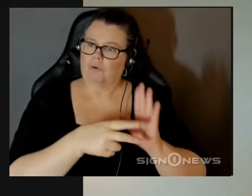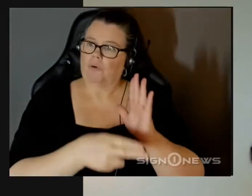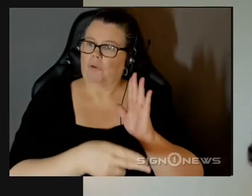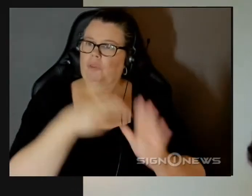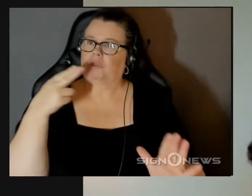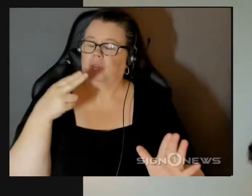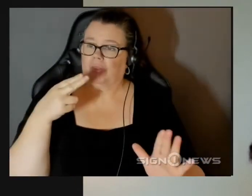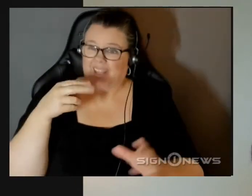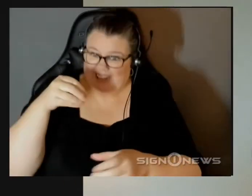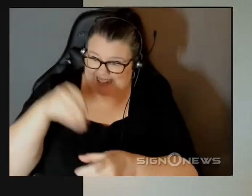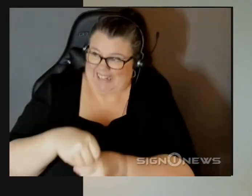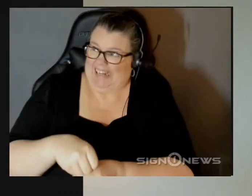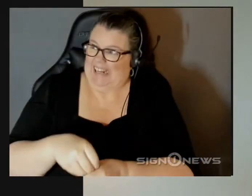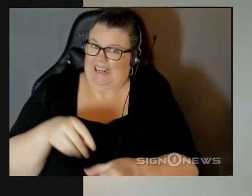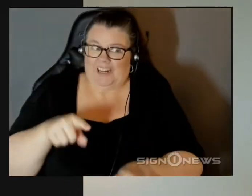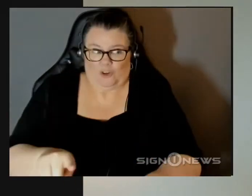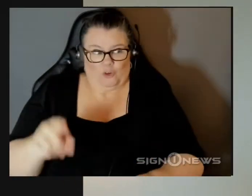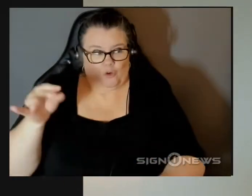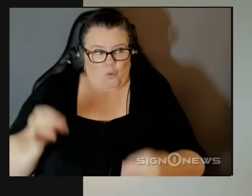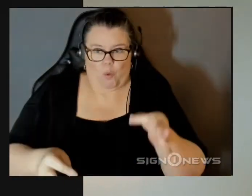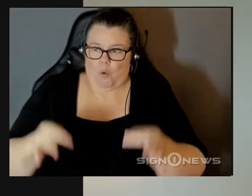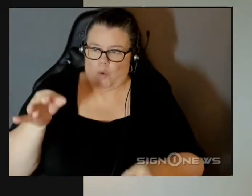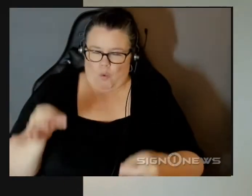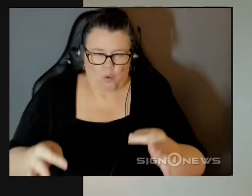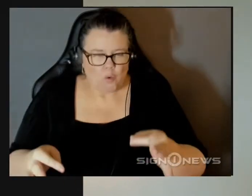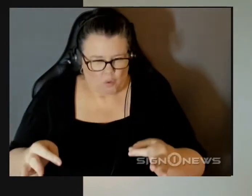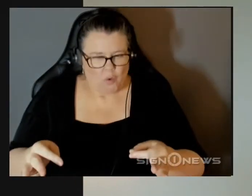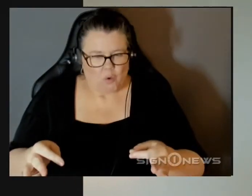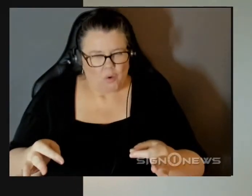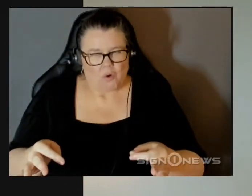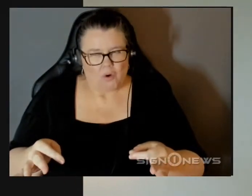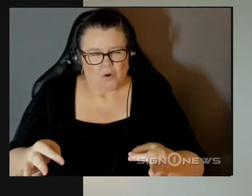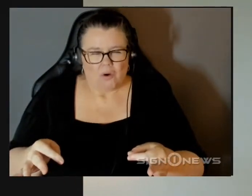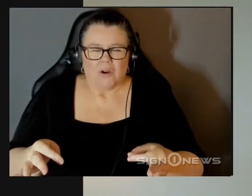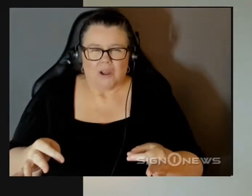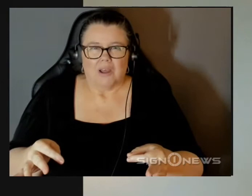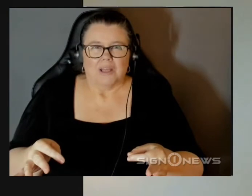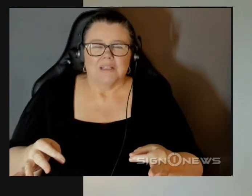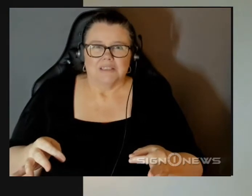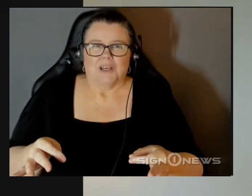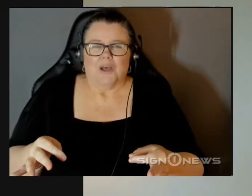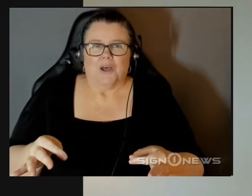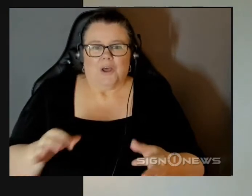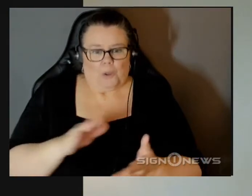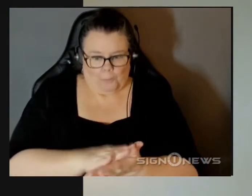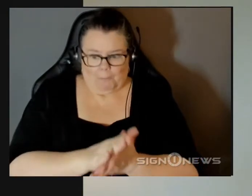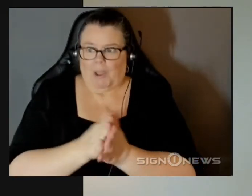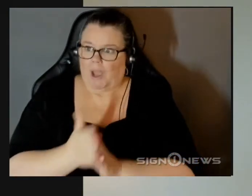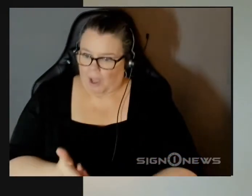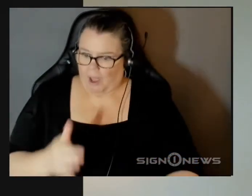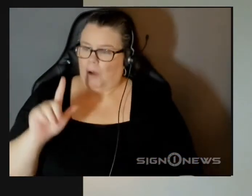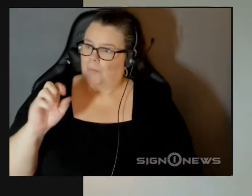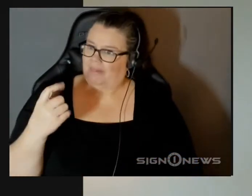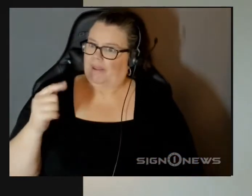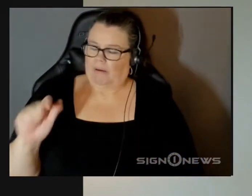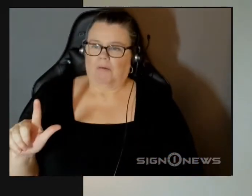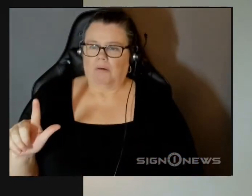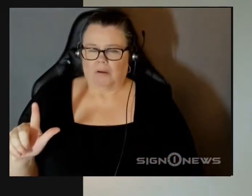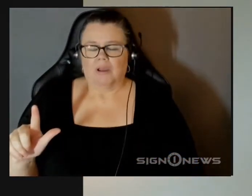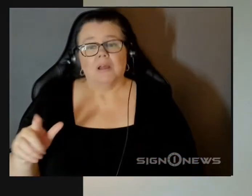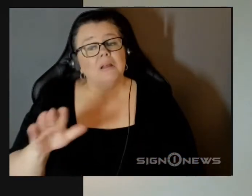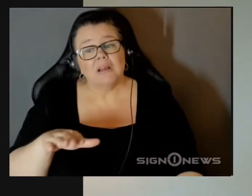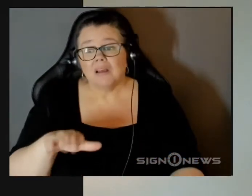process. And so, and another way I see this show up in practice is that even without